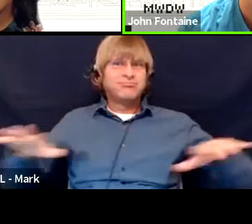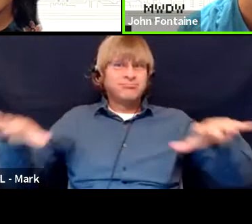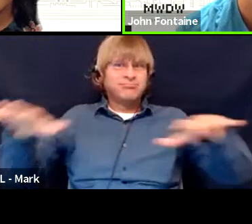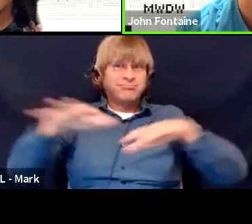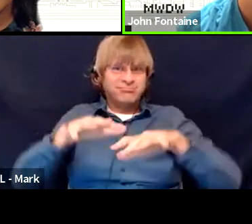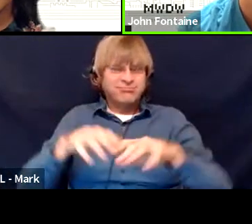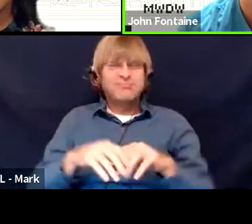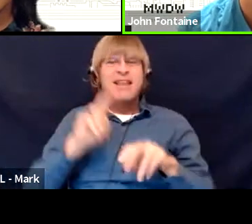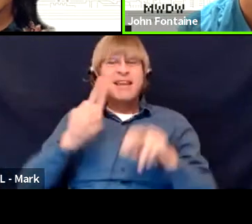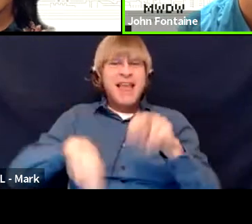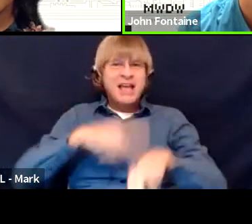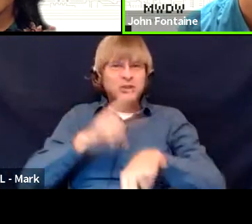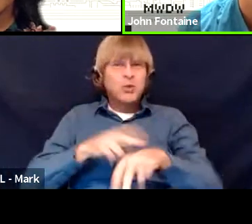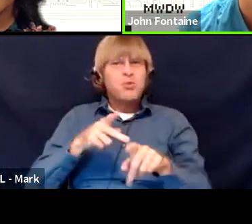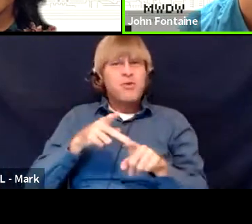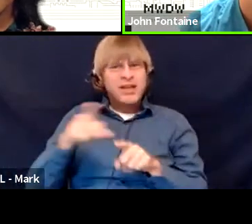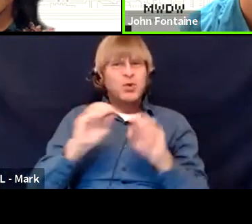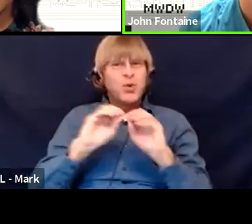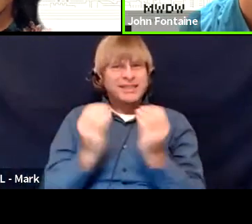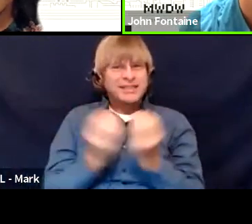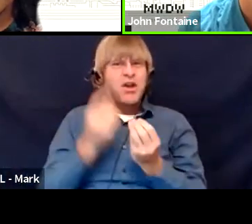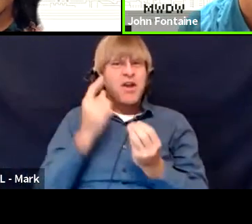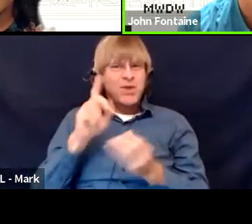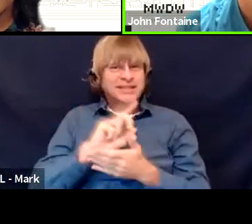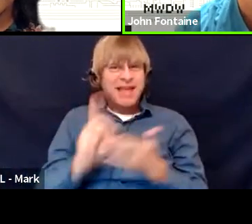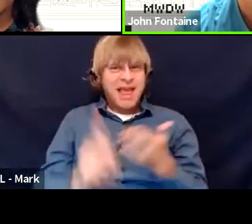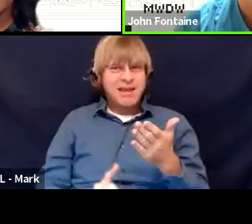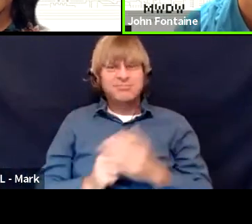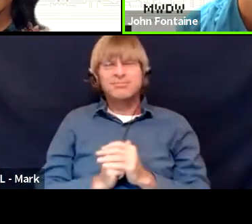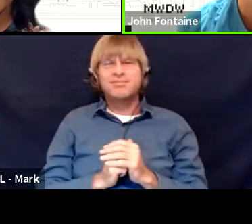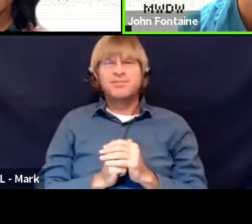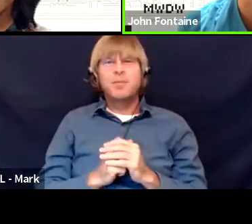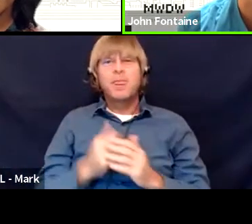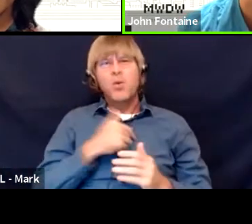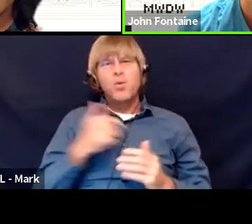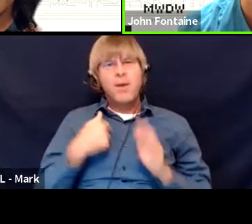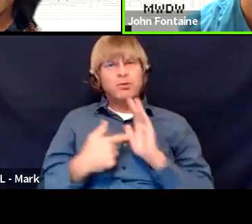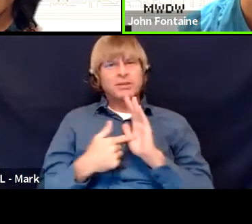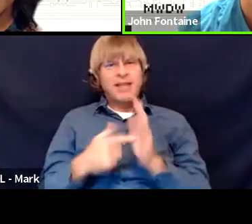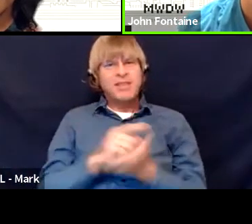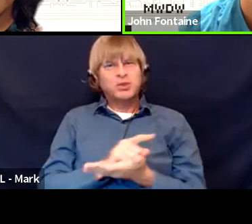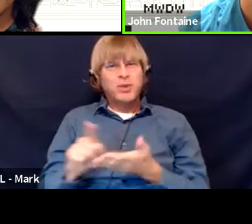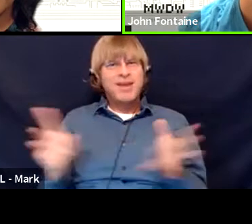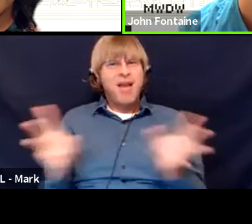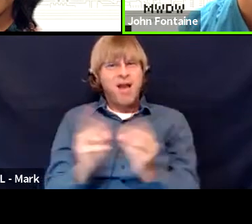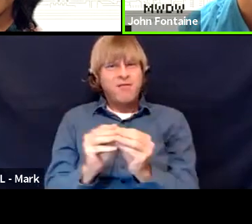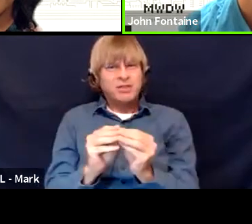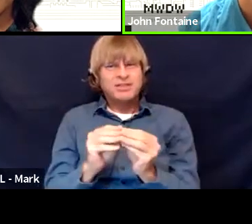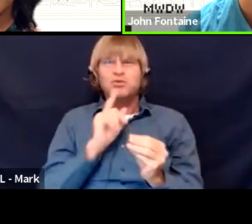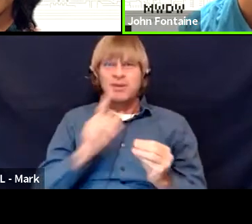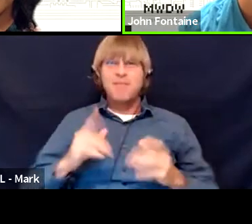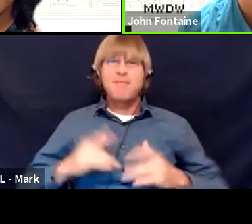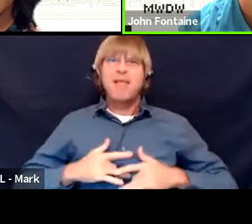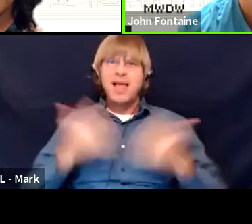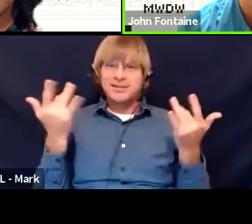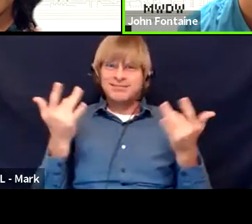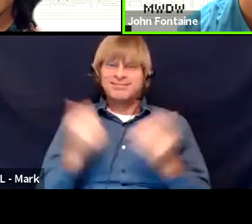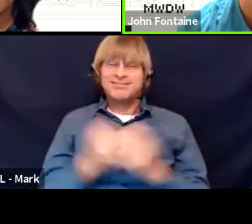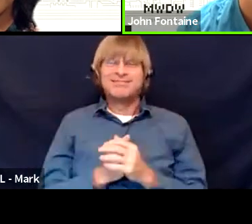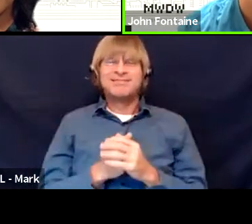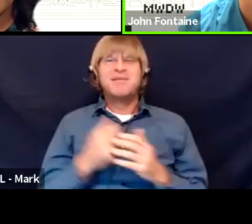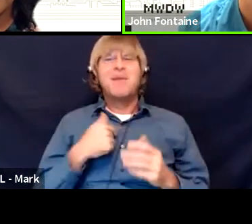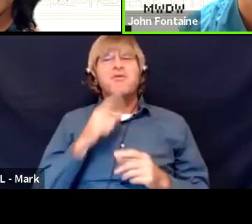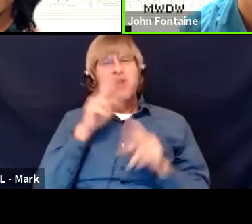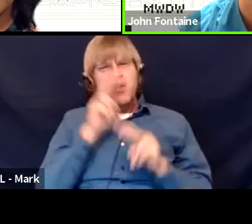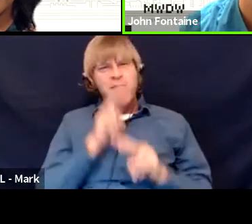the National Professional Organization for Design. We are presenting this week-long conference, and it's been a blast so far. I'm